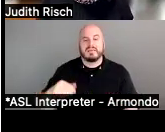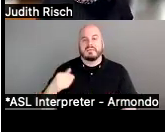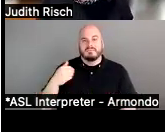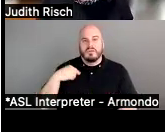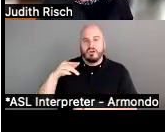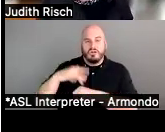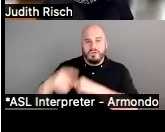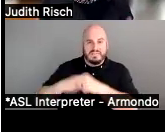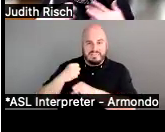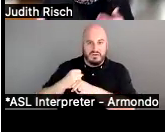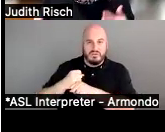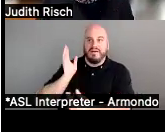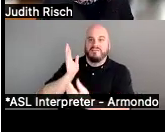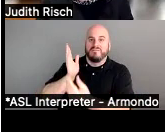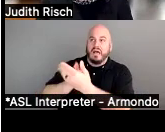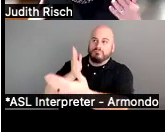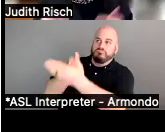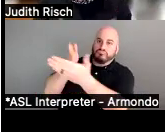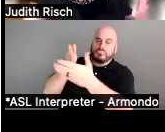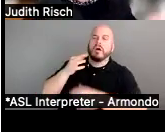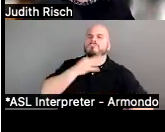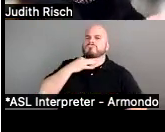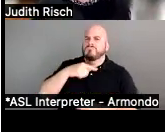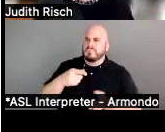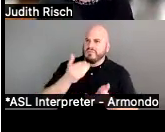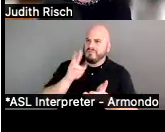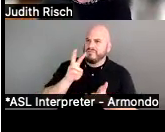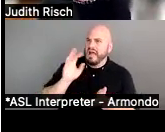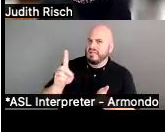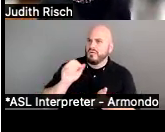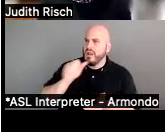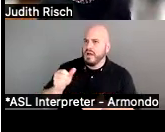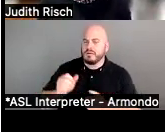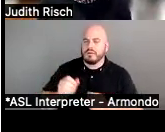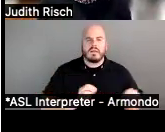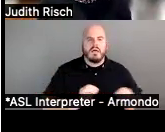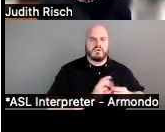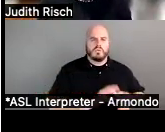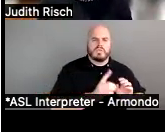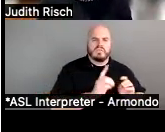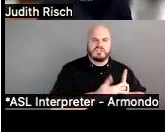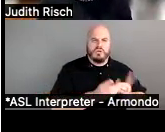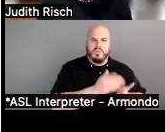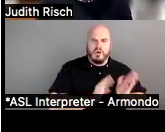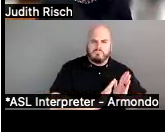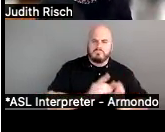filed a lawsuit questioning the validity of these regs, but nothing to do with the digital component. It had something to do with, in a comment, it